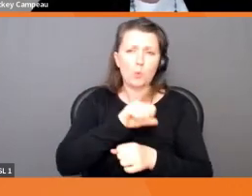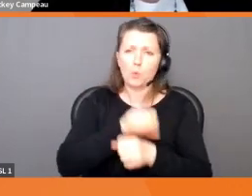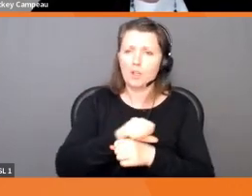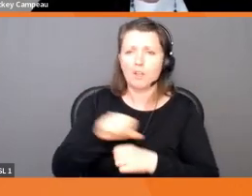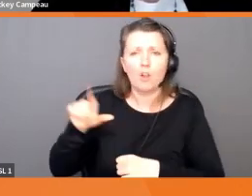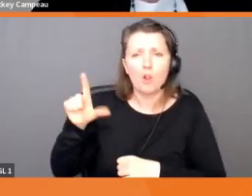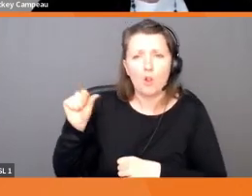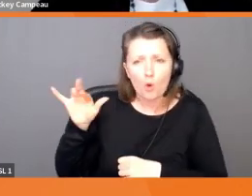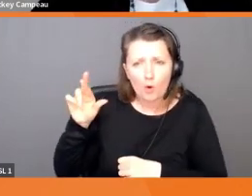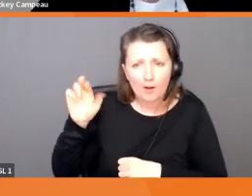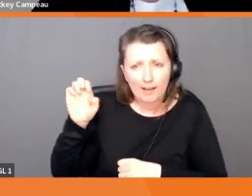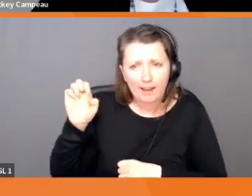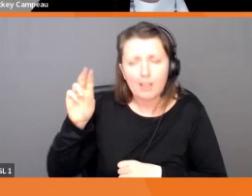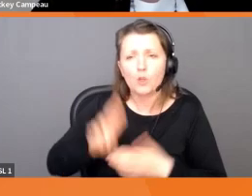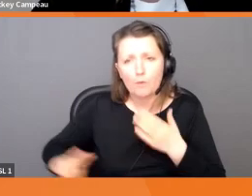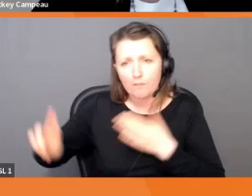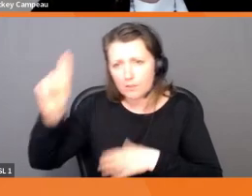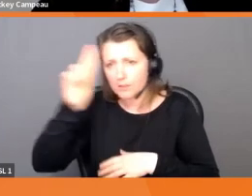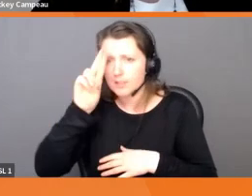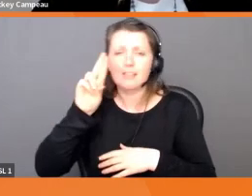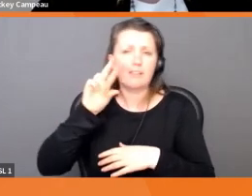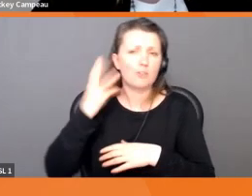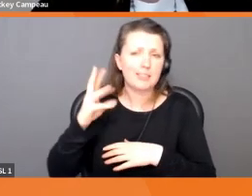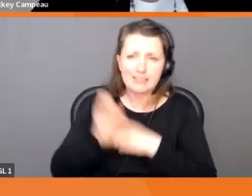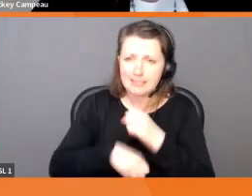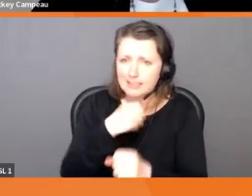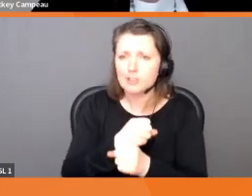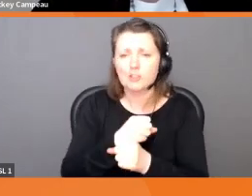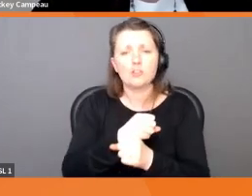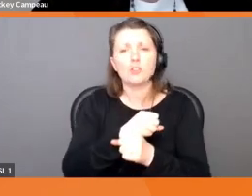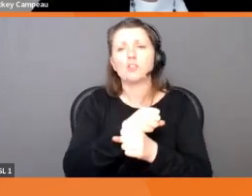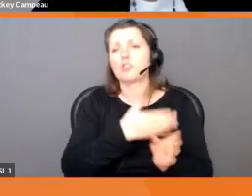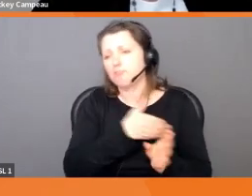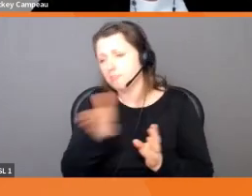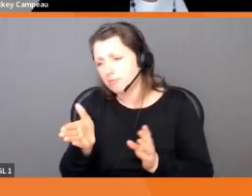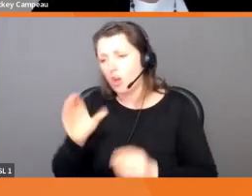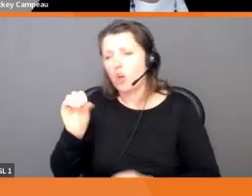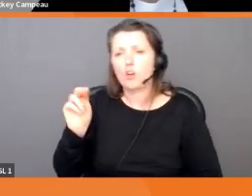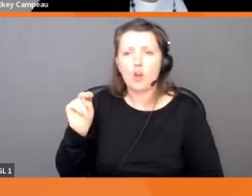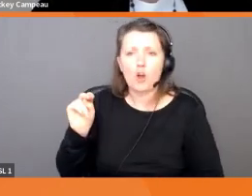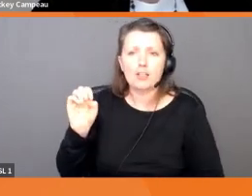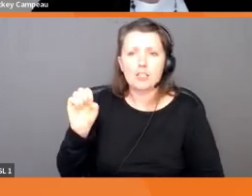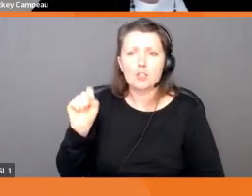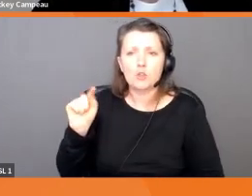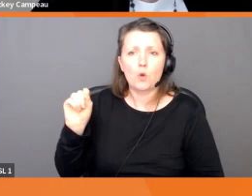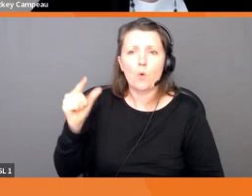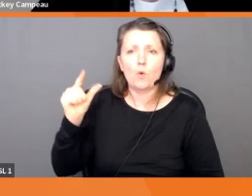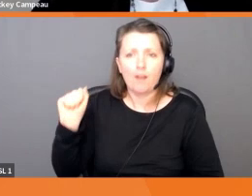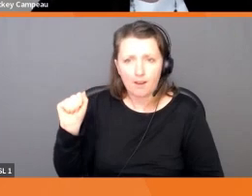education and kinesiology, and for 11 years at Conestoga College in, with policemen,